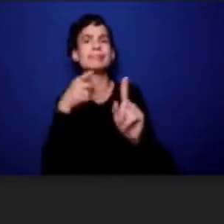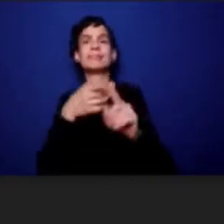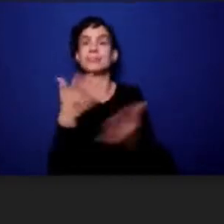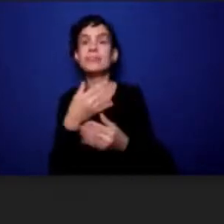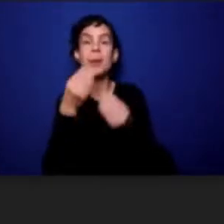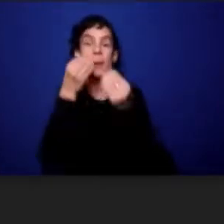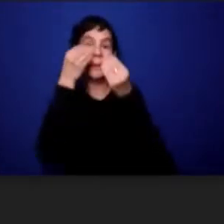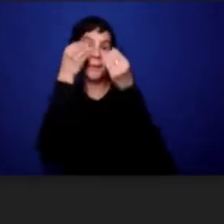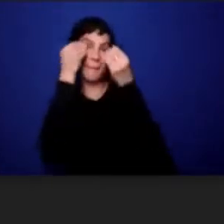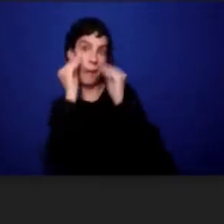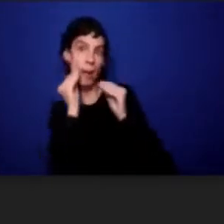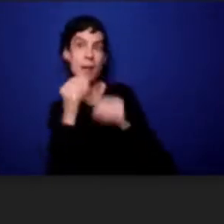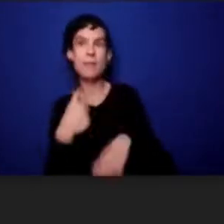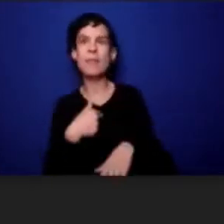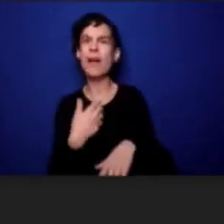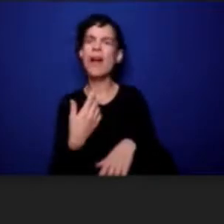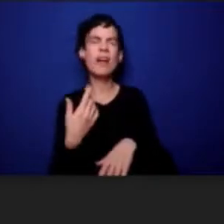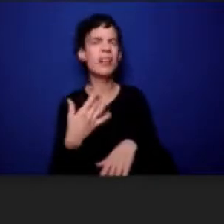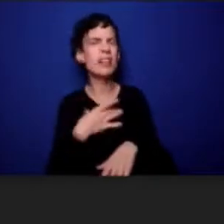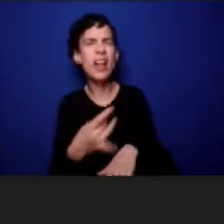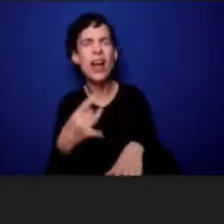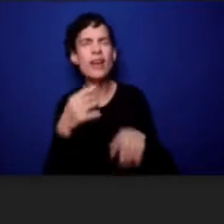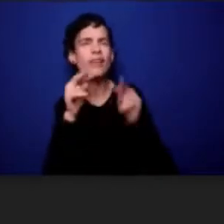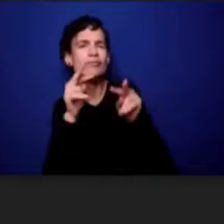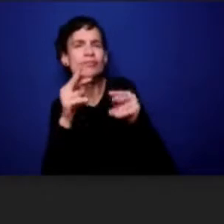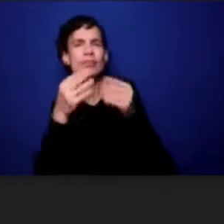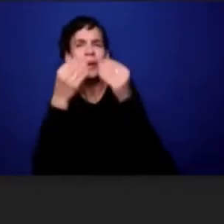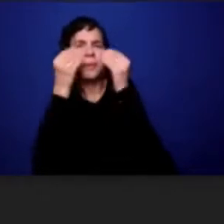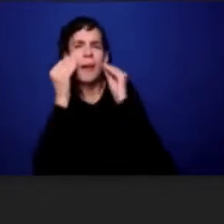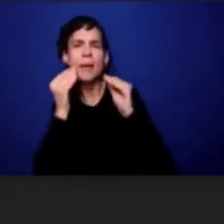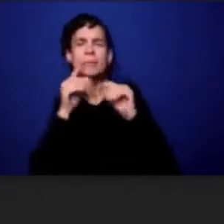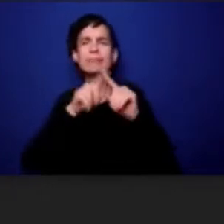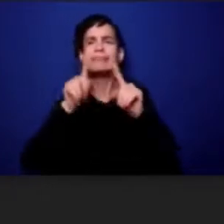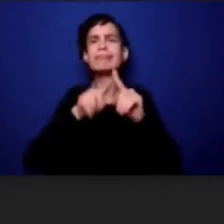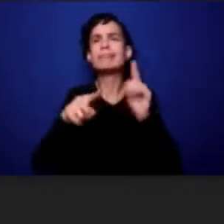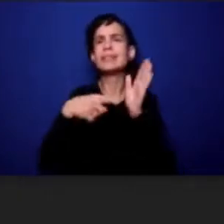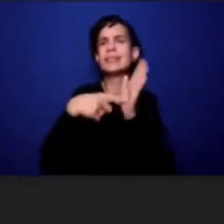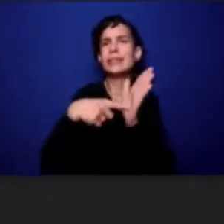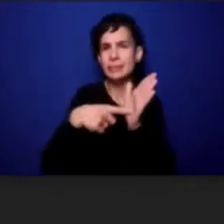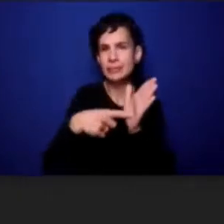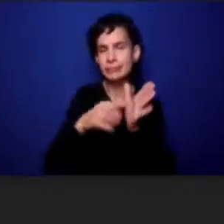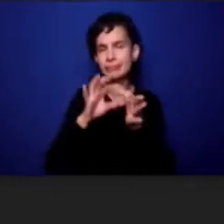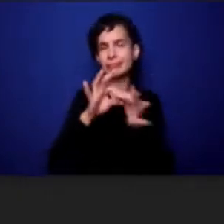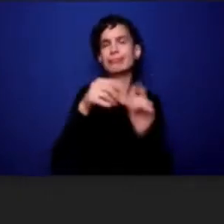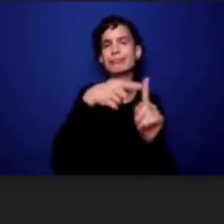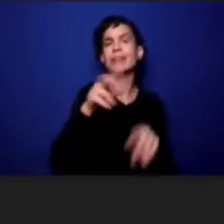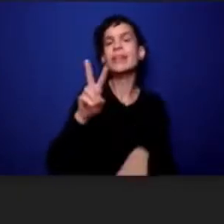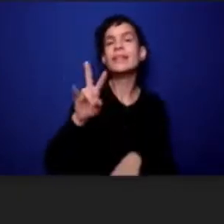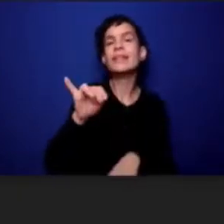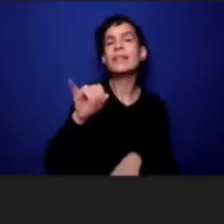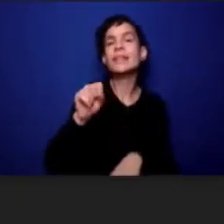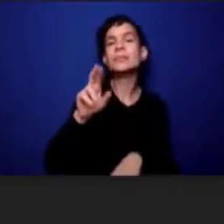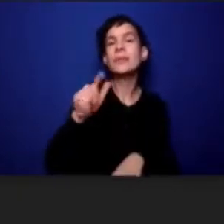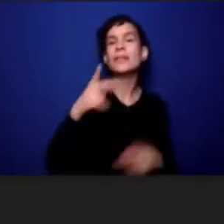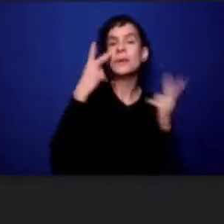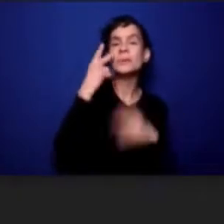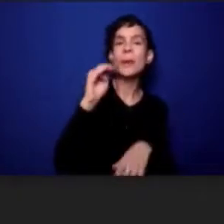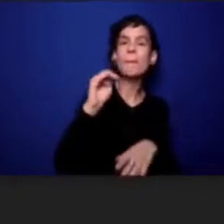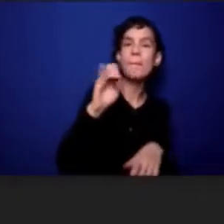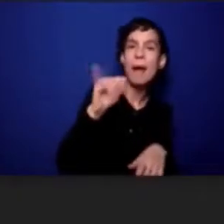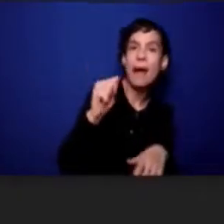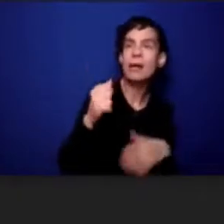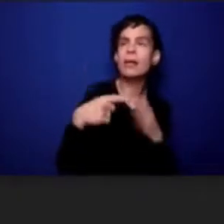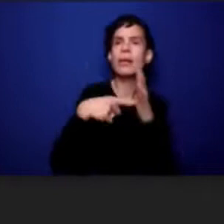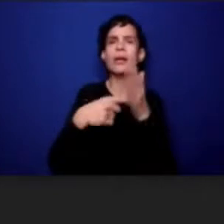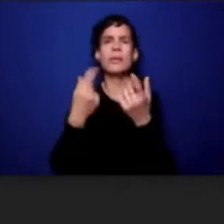makeup would be what I'd say. I like looking at depictions of makeup in visual media, how it's represented, what that says